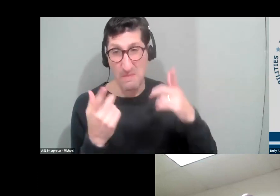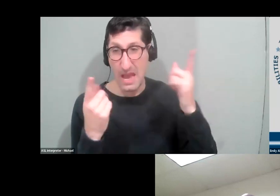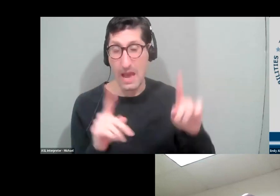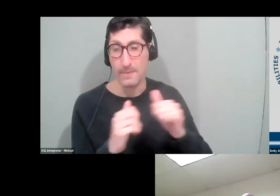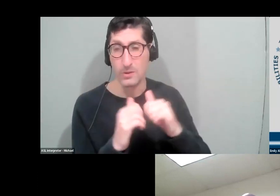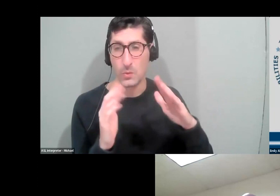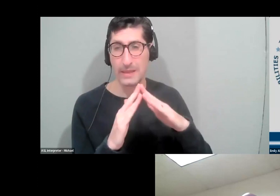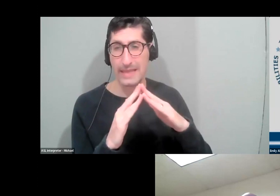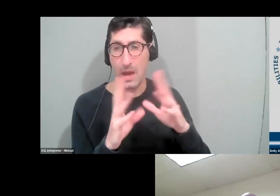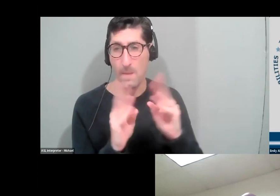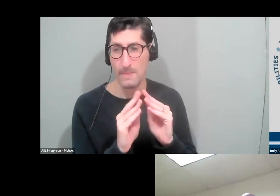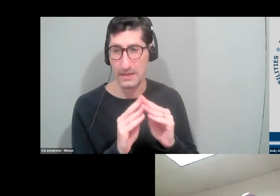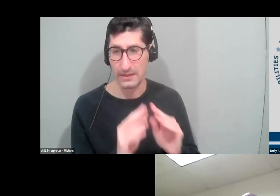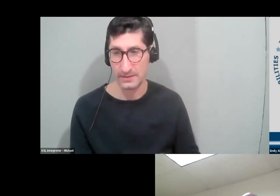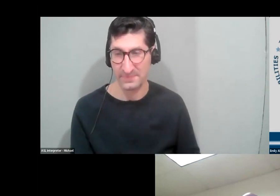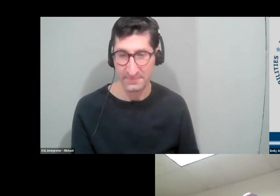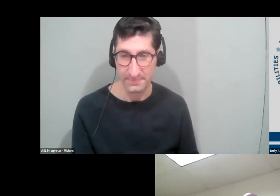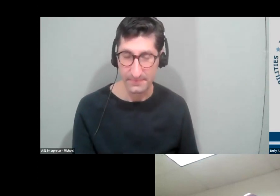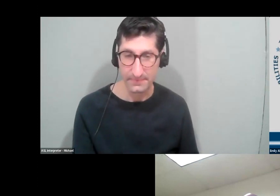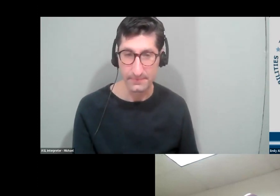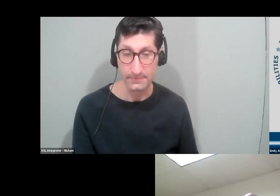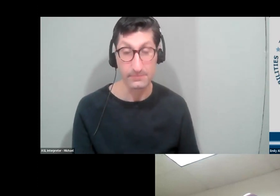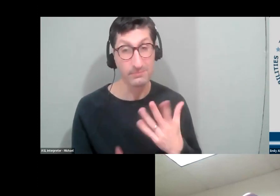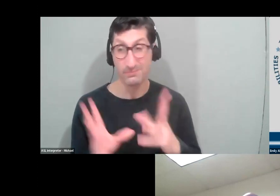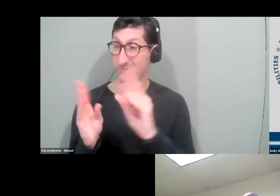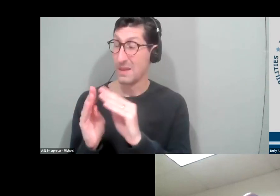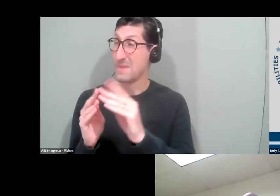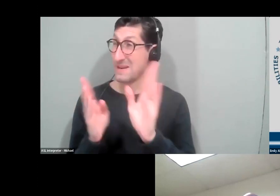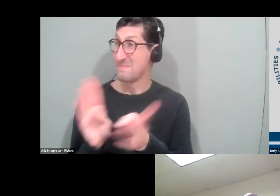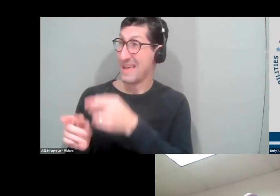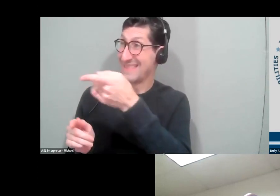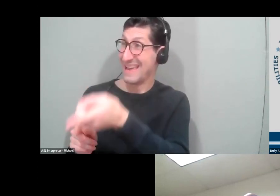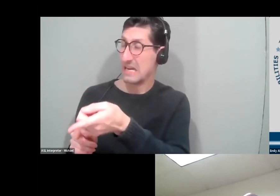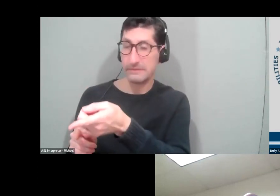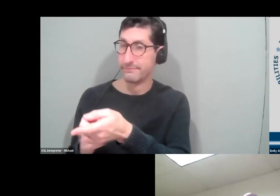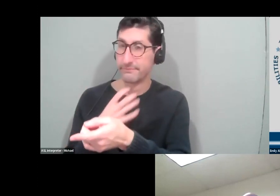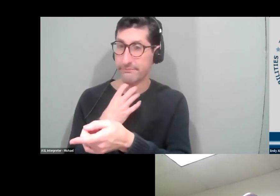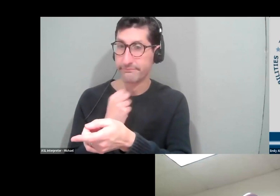That the meeting itself would need to be moved to an accessible location